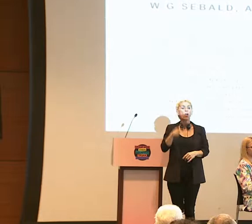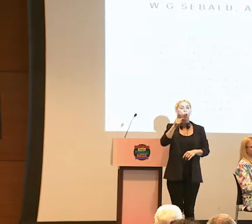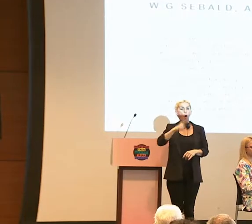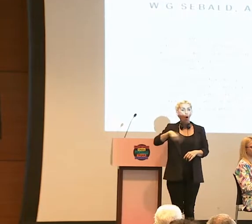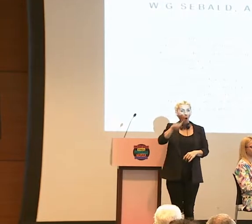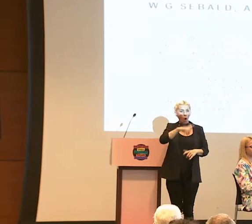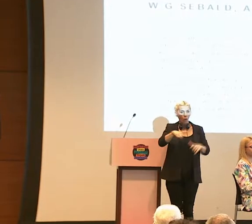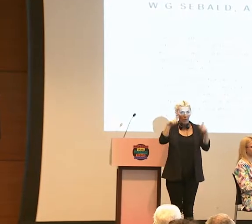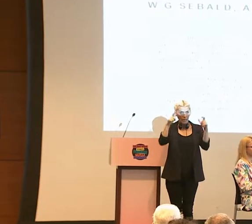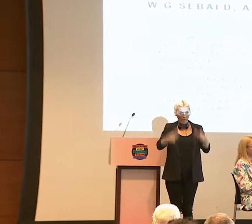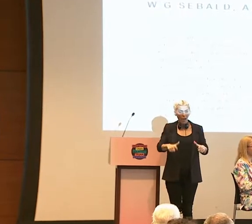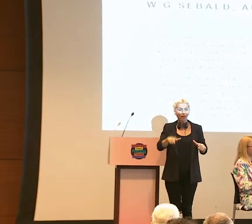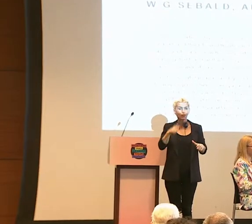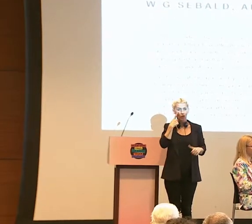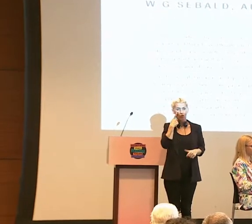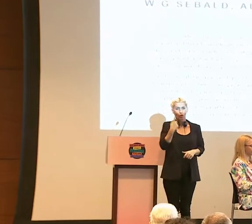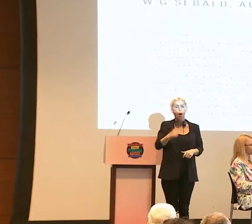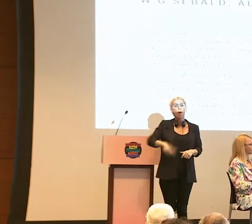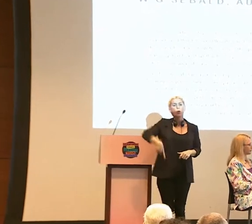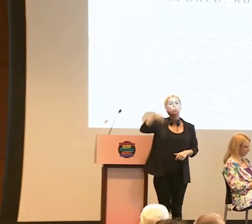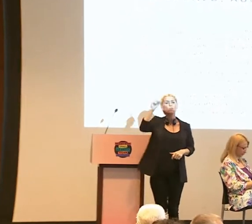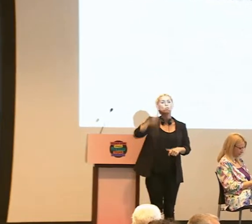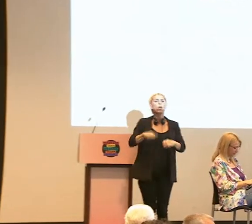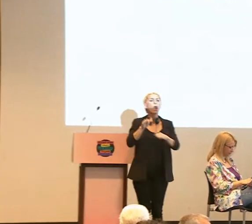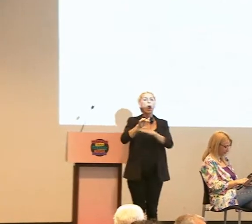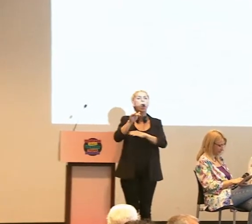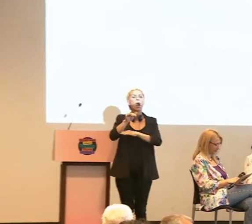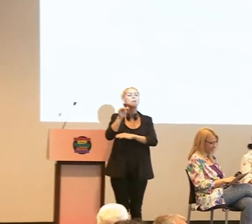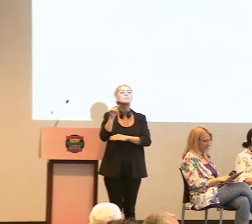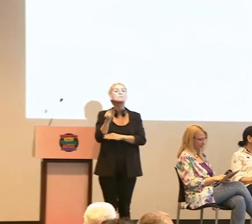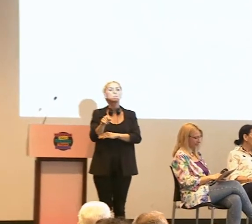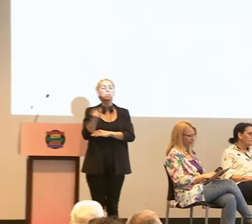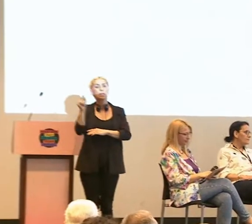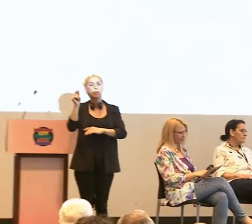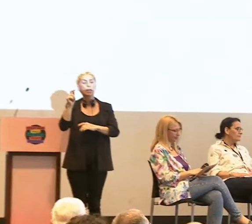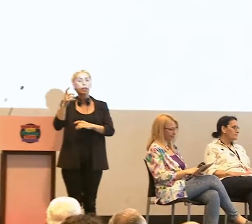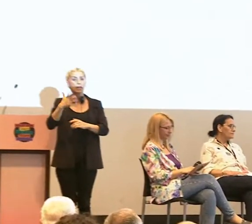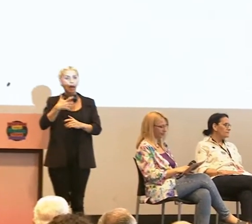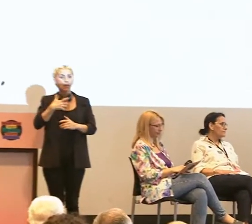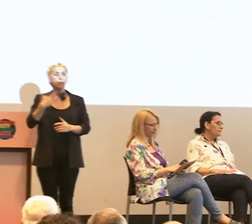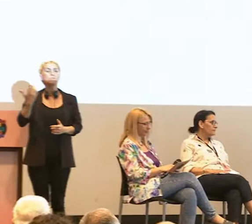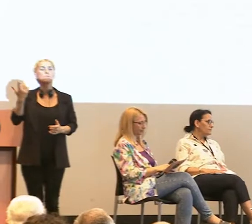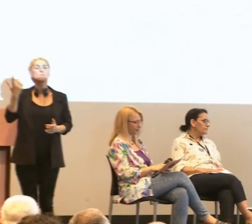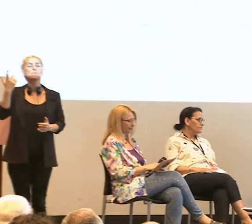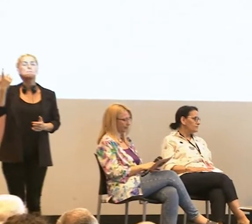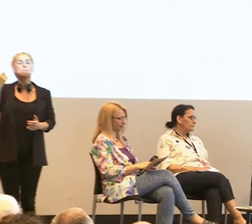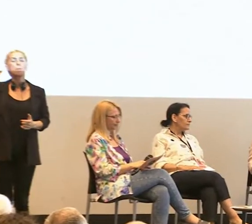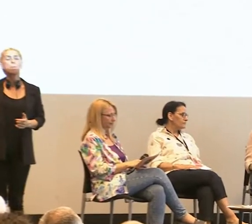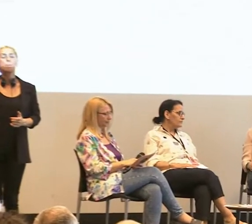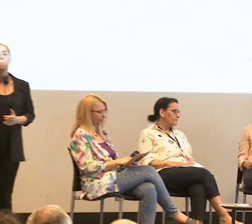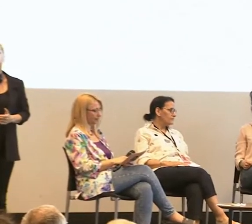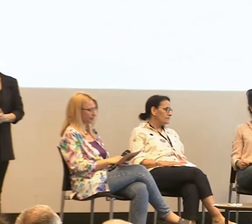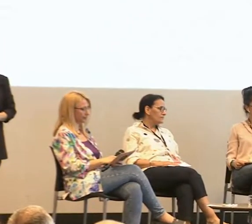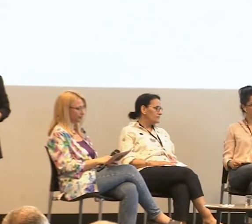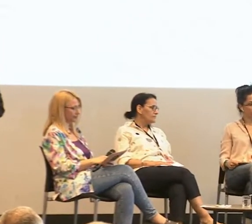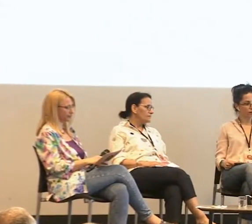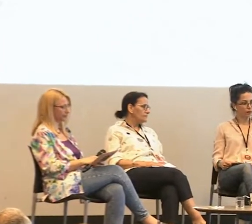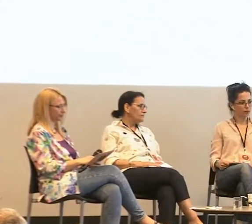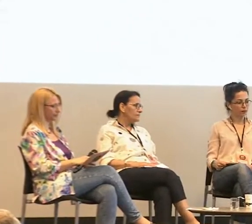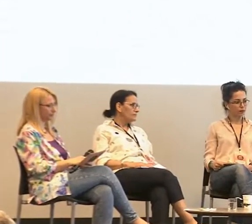work they also restructure the everyday